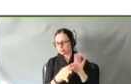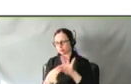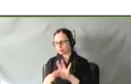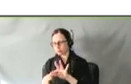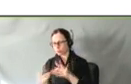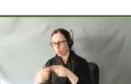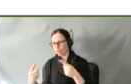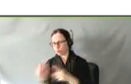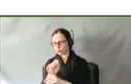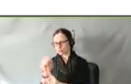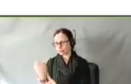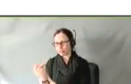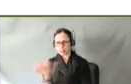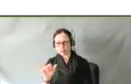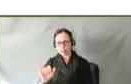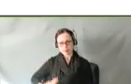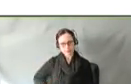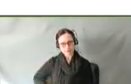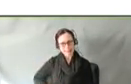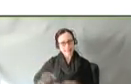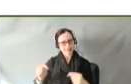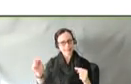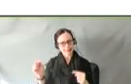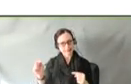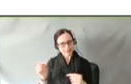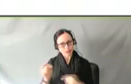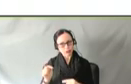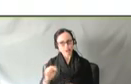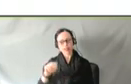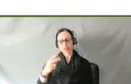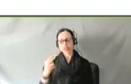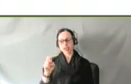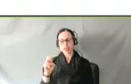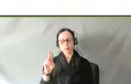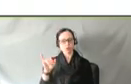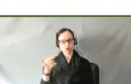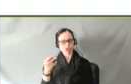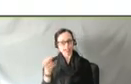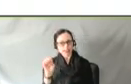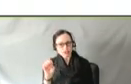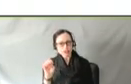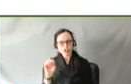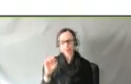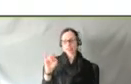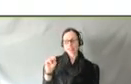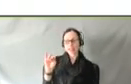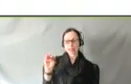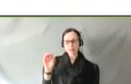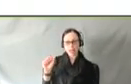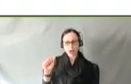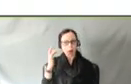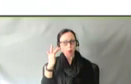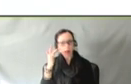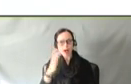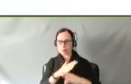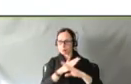as acute kidney injury, intracranial hemorrhage, and anemia. And probably this was because infection was